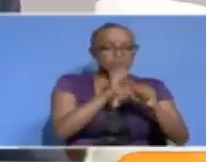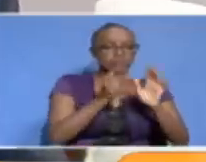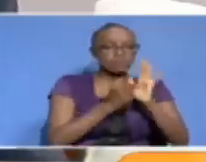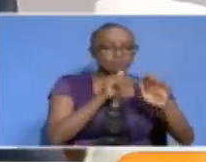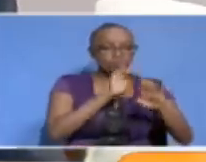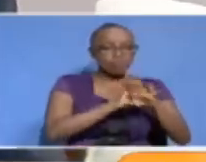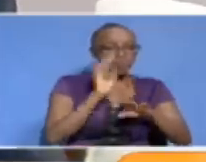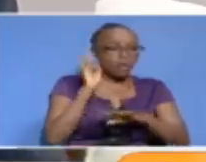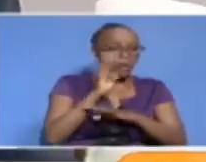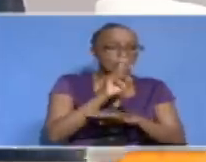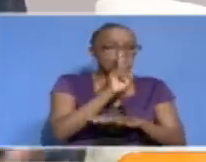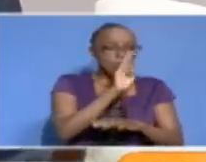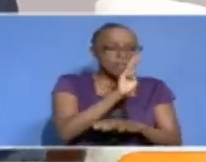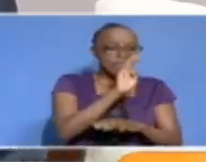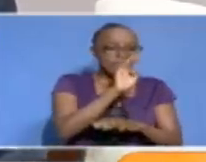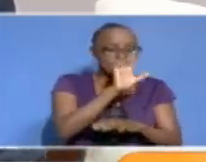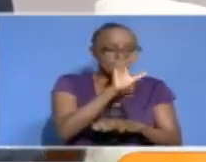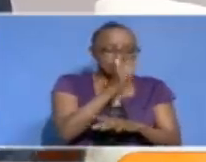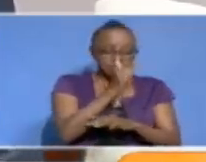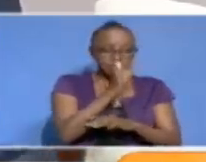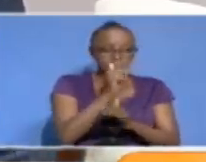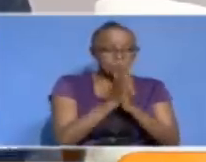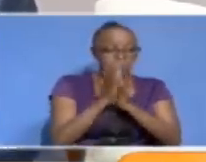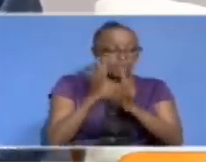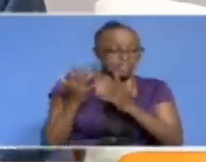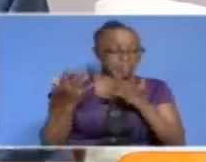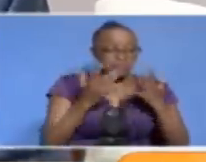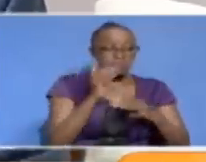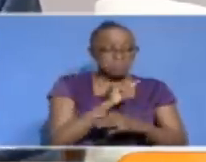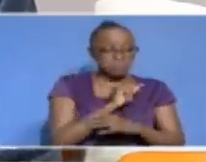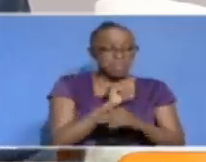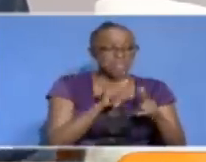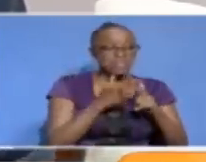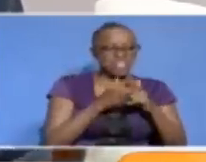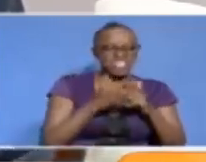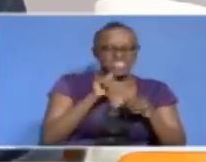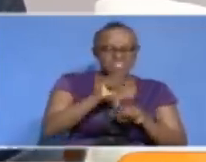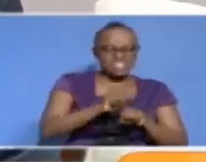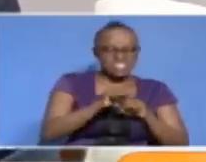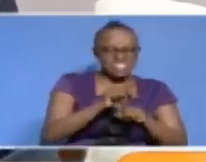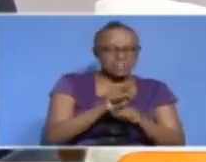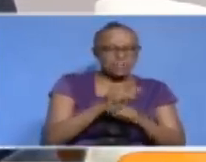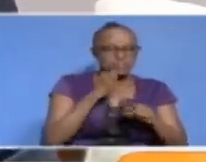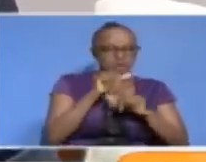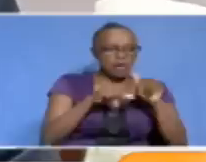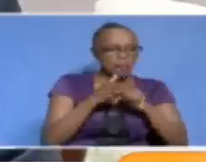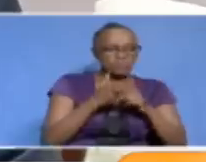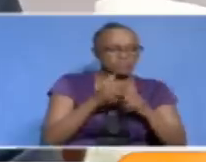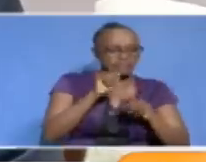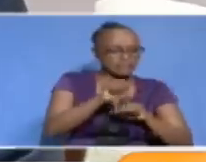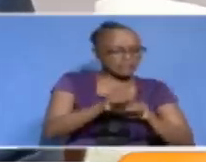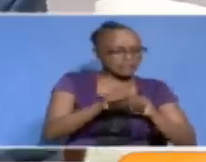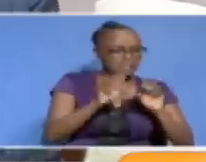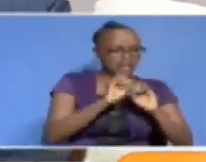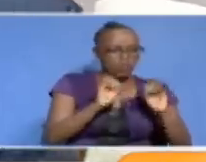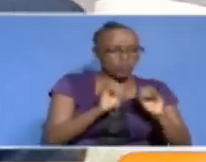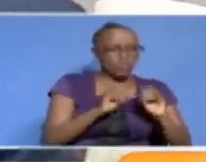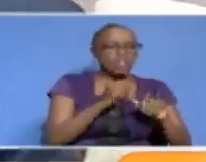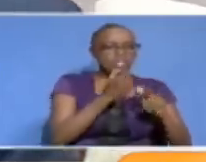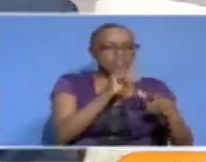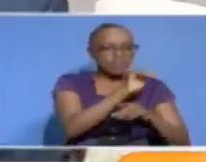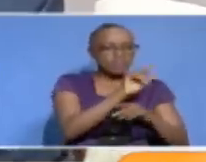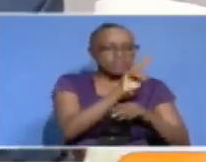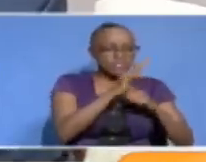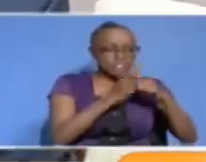through the BRT program. He's bringing buses. If buses are coming, Nissan Matatu, mimi sija ongea about Nissan Matatu. Let him go and ask the